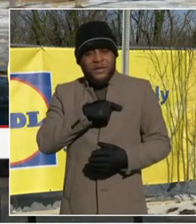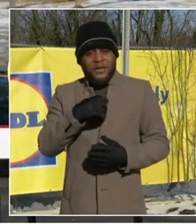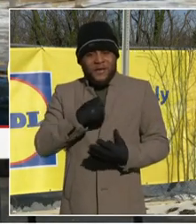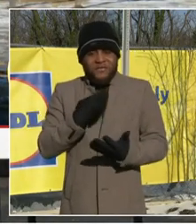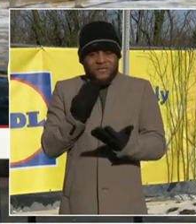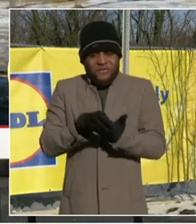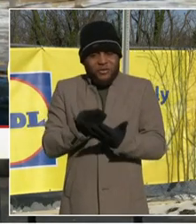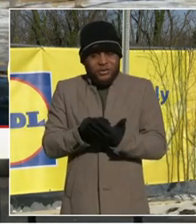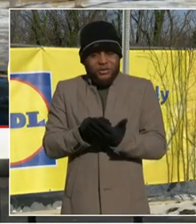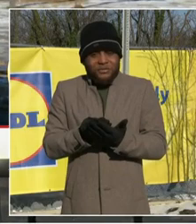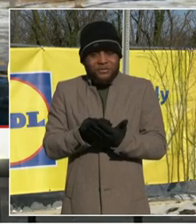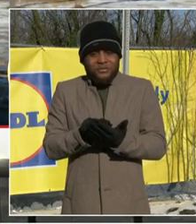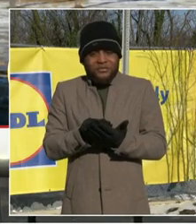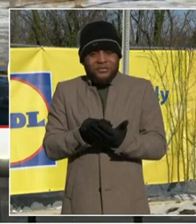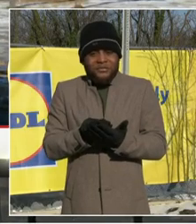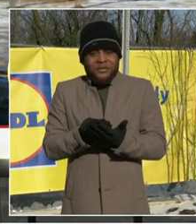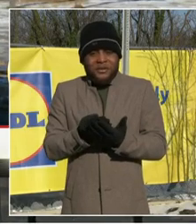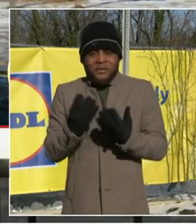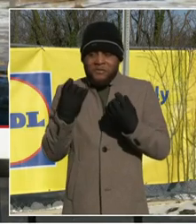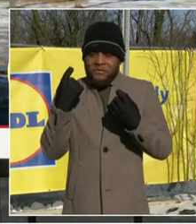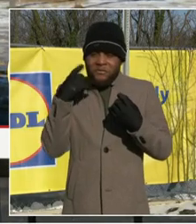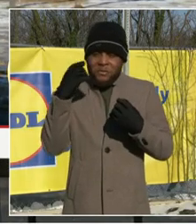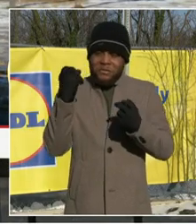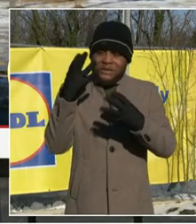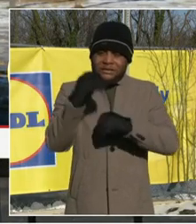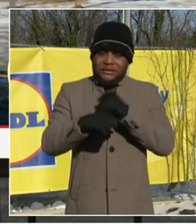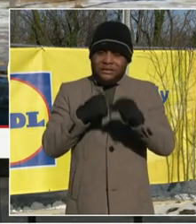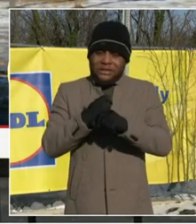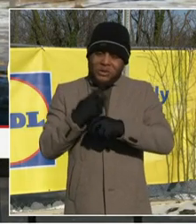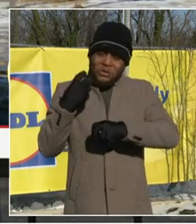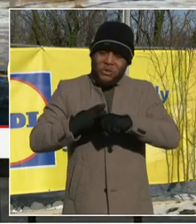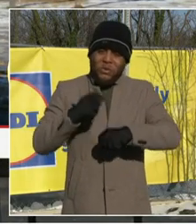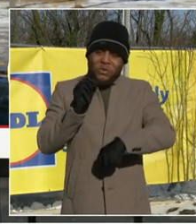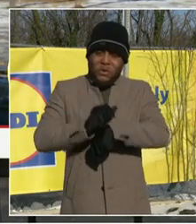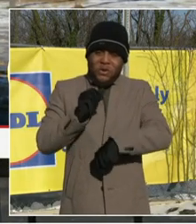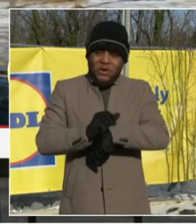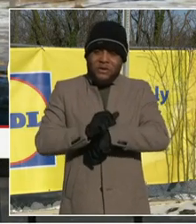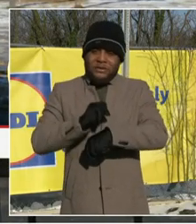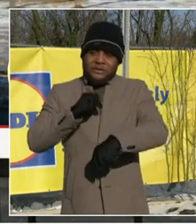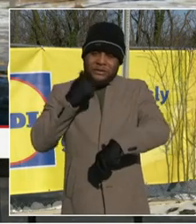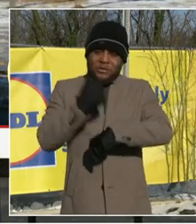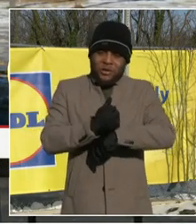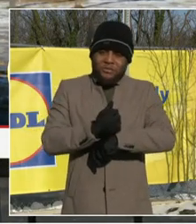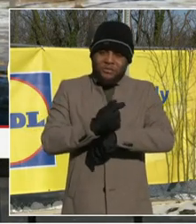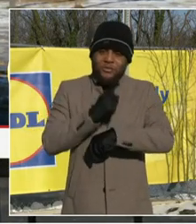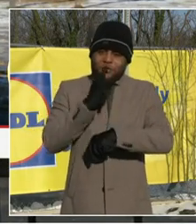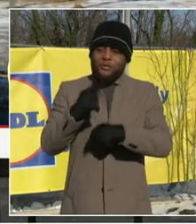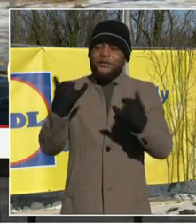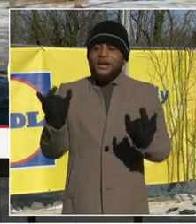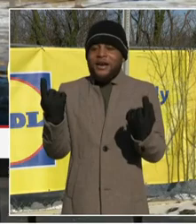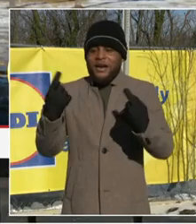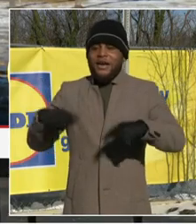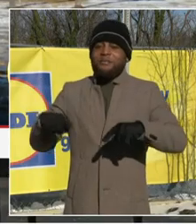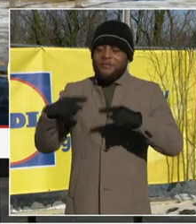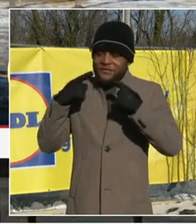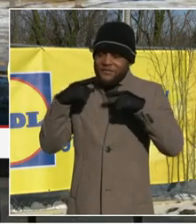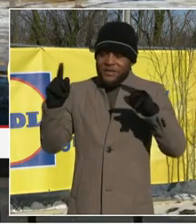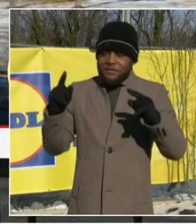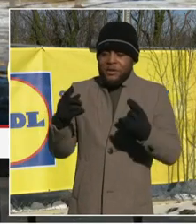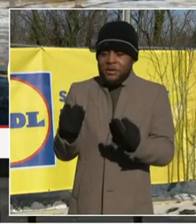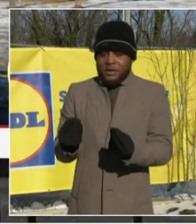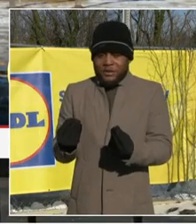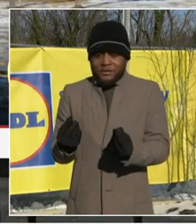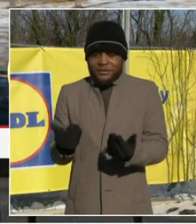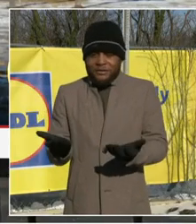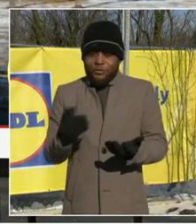turn these years of hard work into reality. And we're going to use that money to attract more